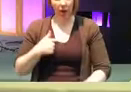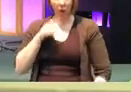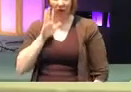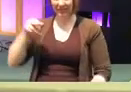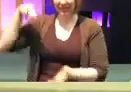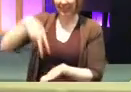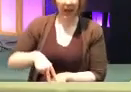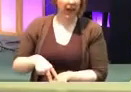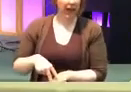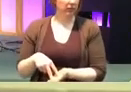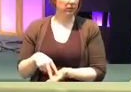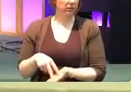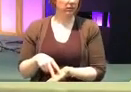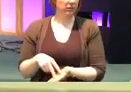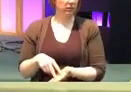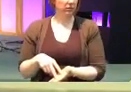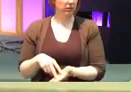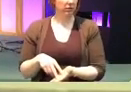stand.